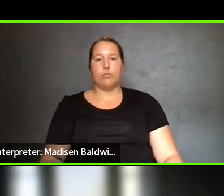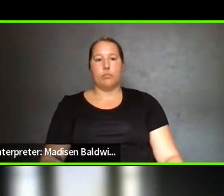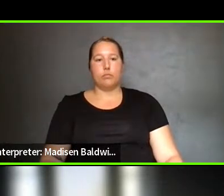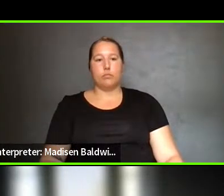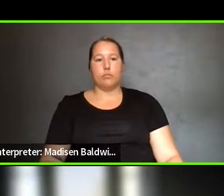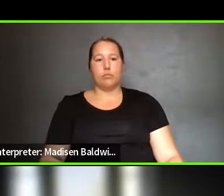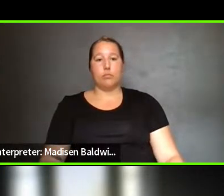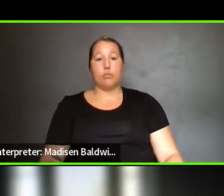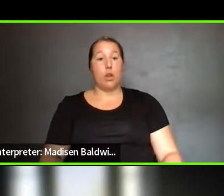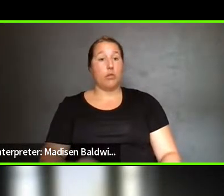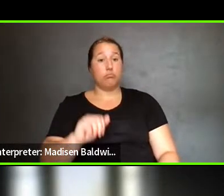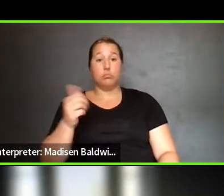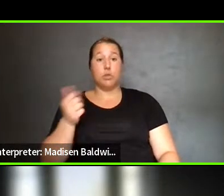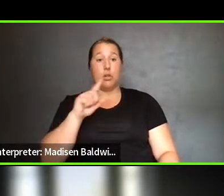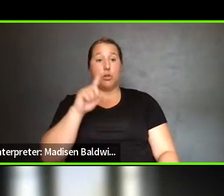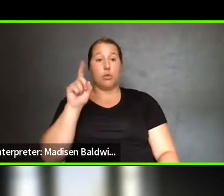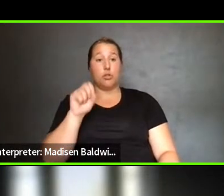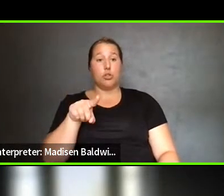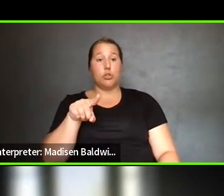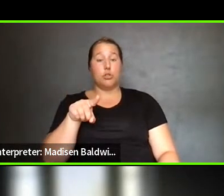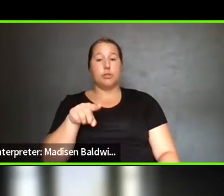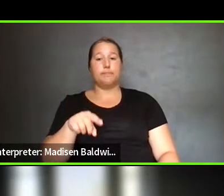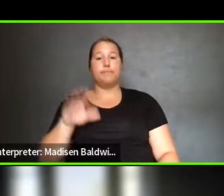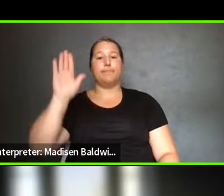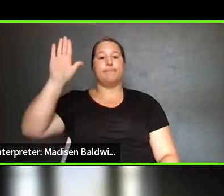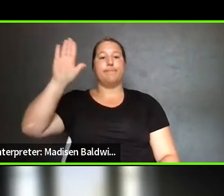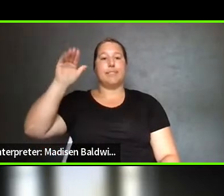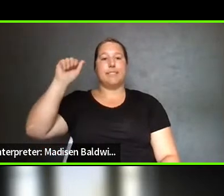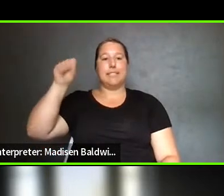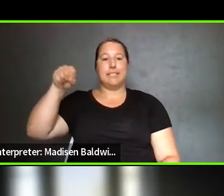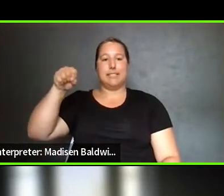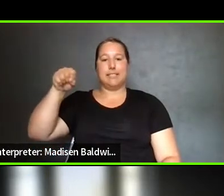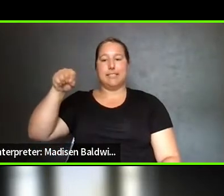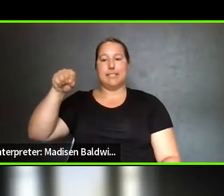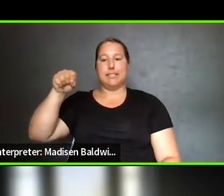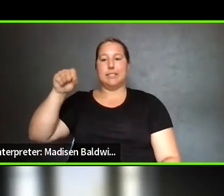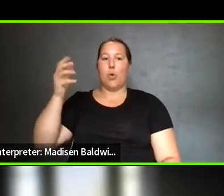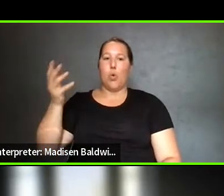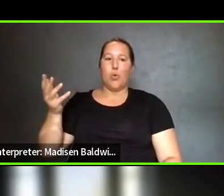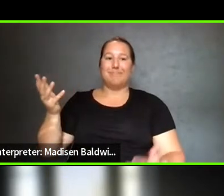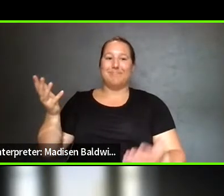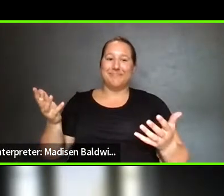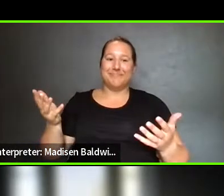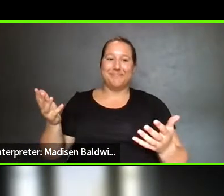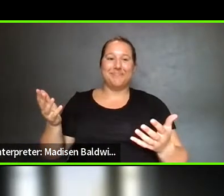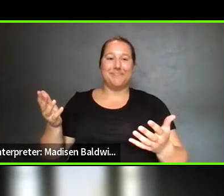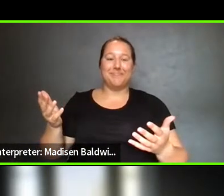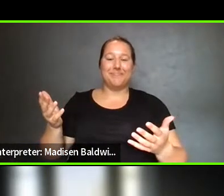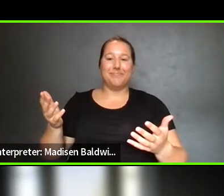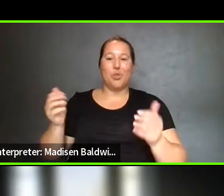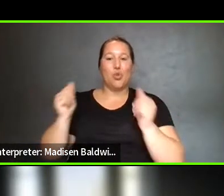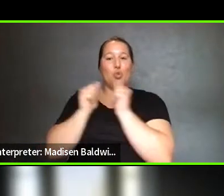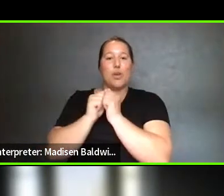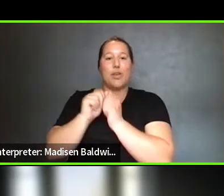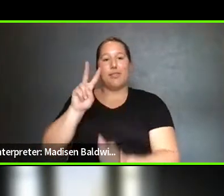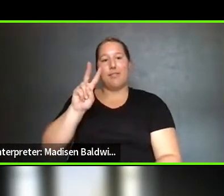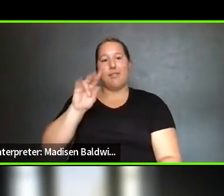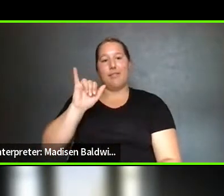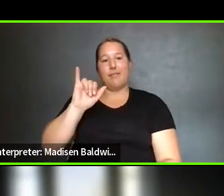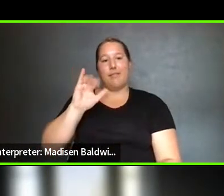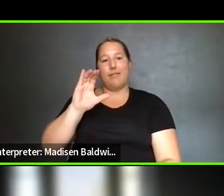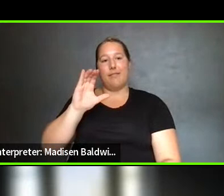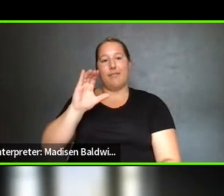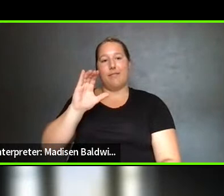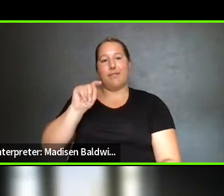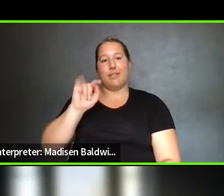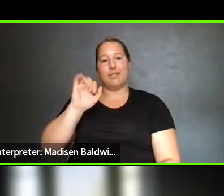Are there any other questions? Yes. So with the victim assistance